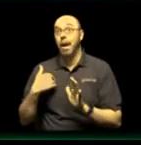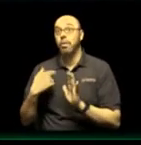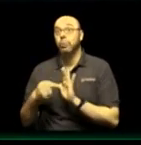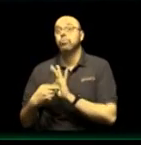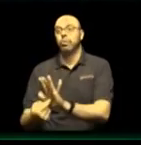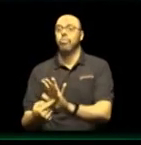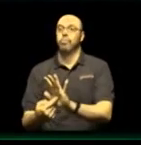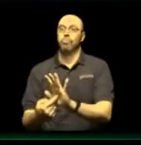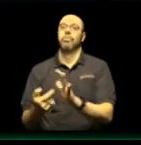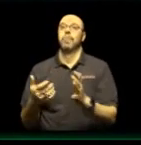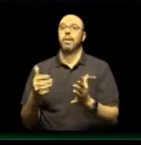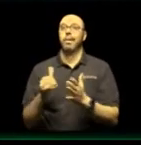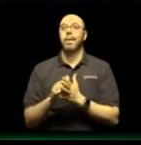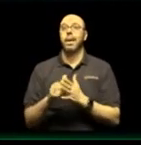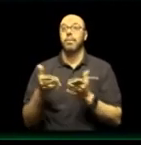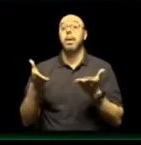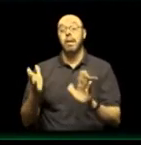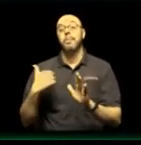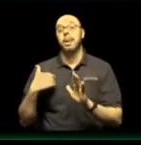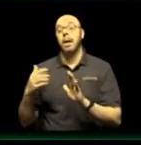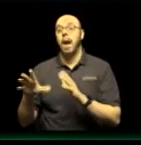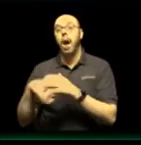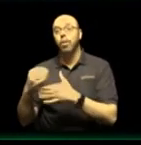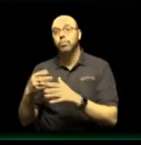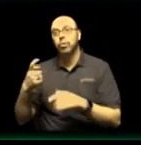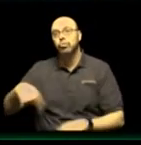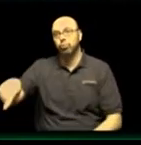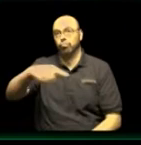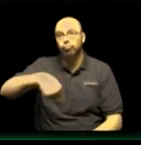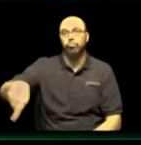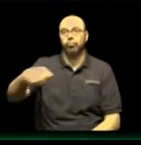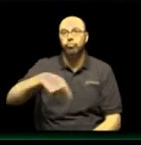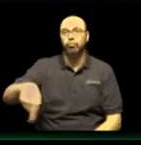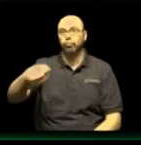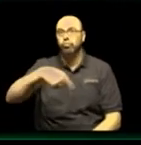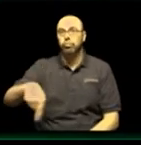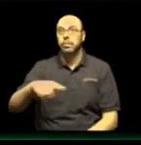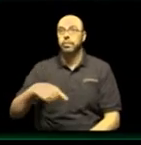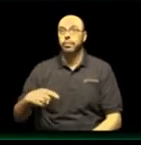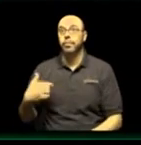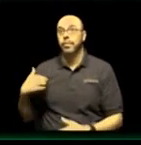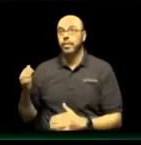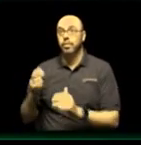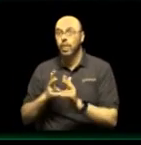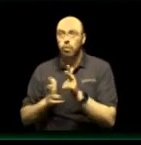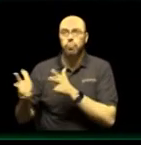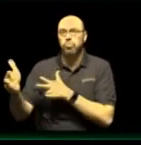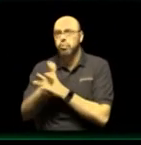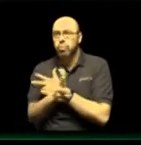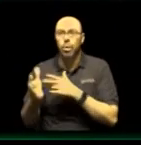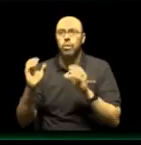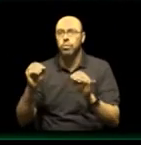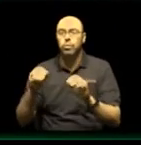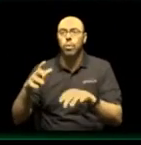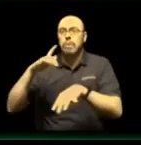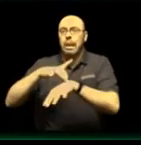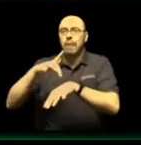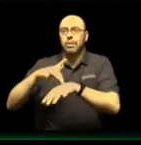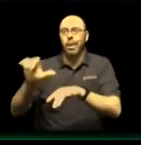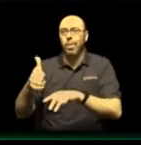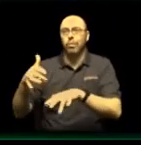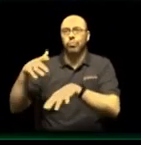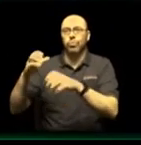practice. So they let me out of practice. So I'm out, pass clean, no touching,